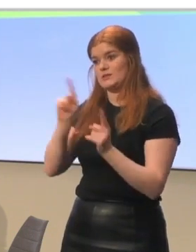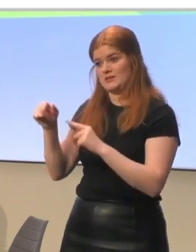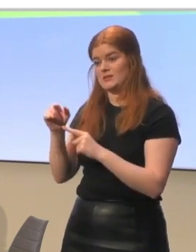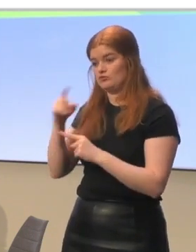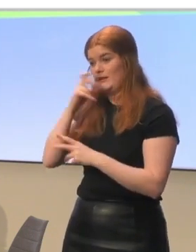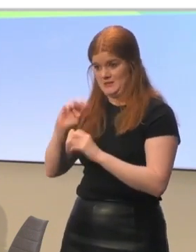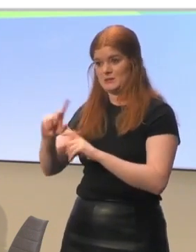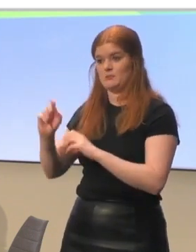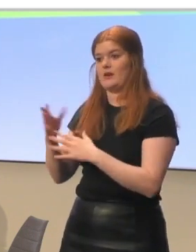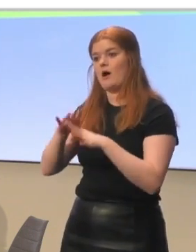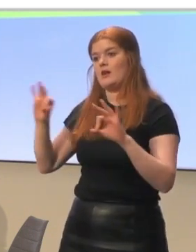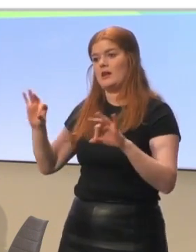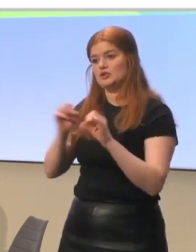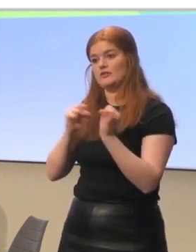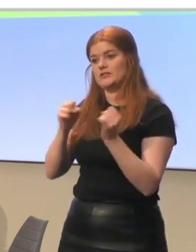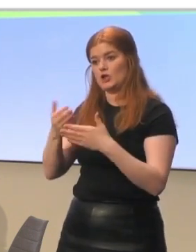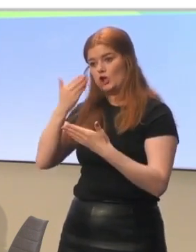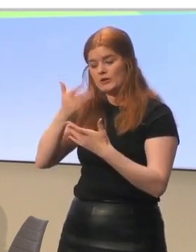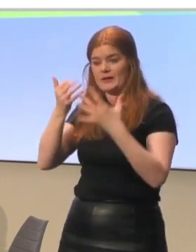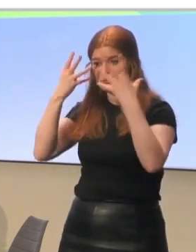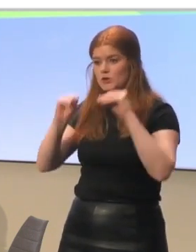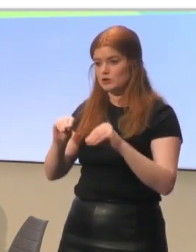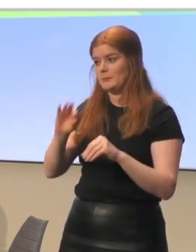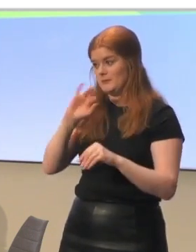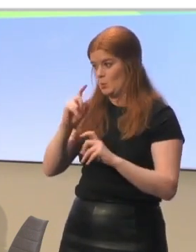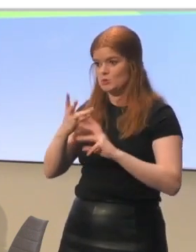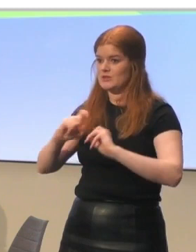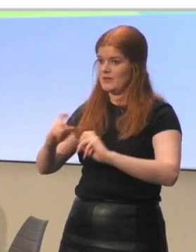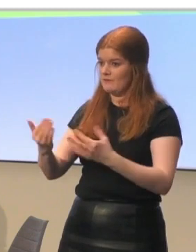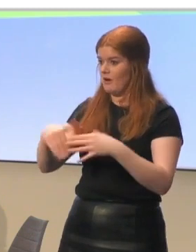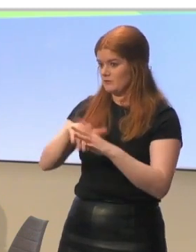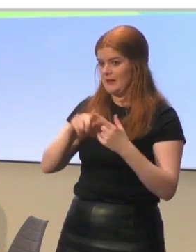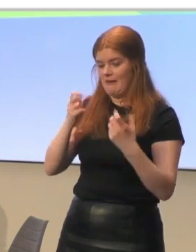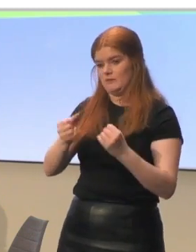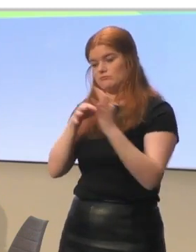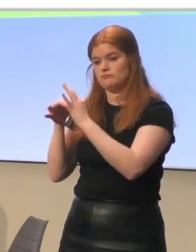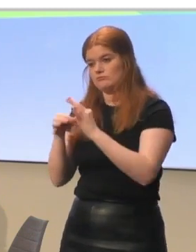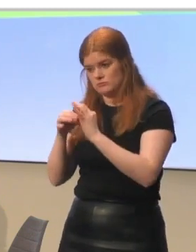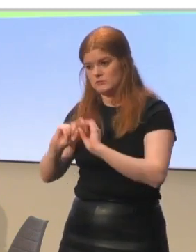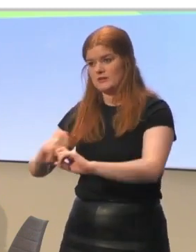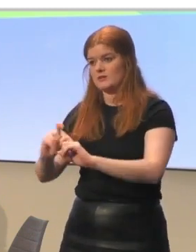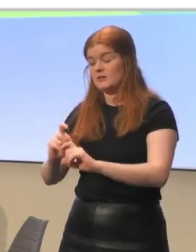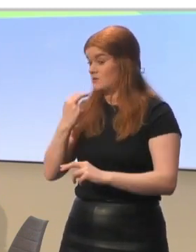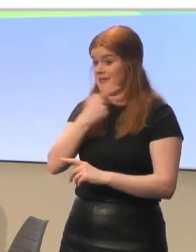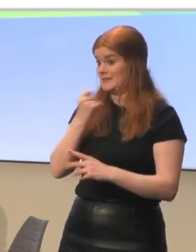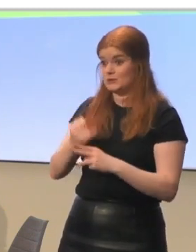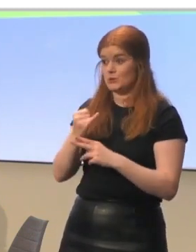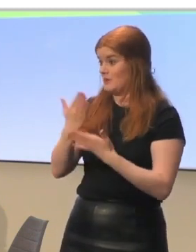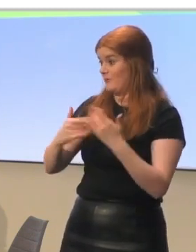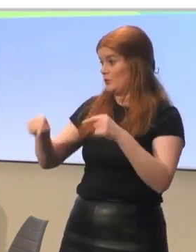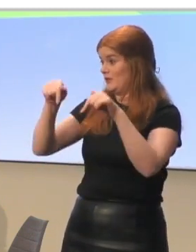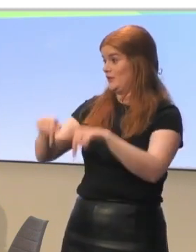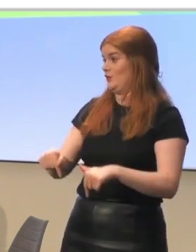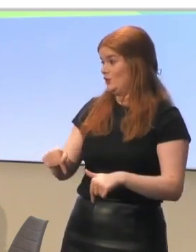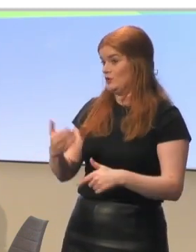provide online services and education, so they want to remain and have that contact. Not easy for schools, and some of you here who are from school will